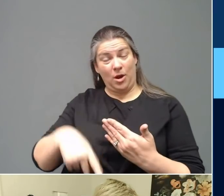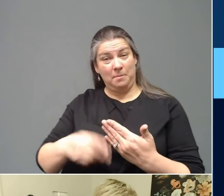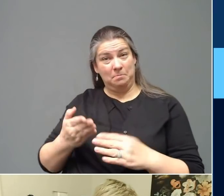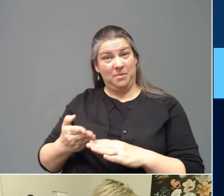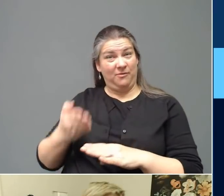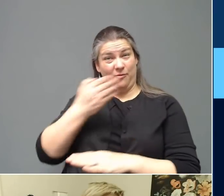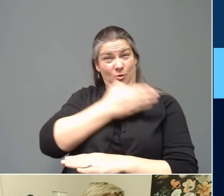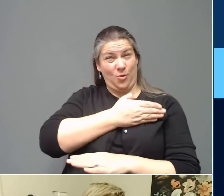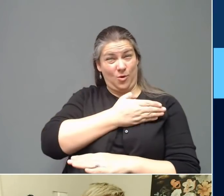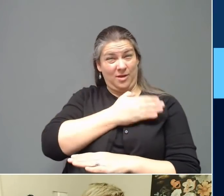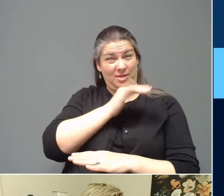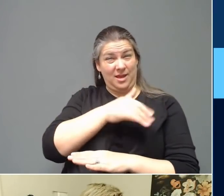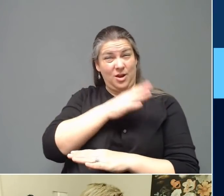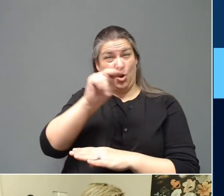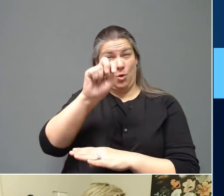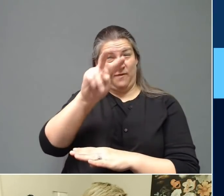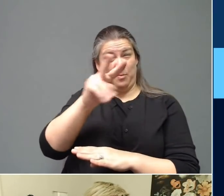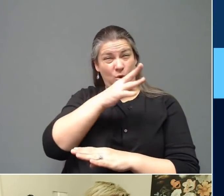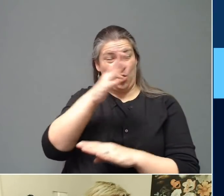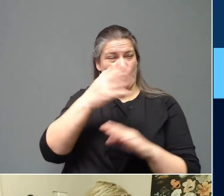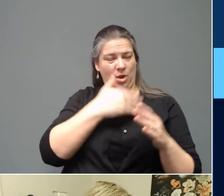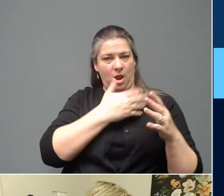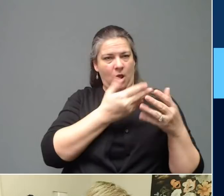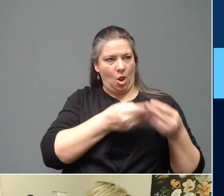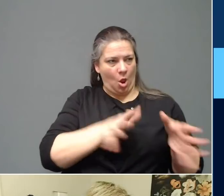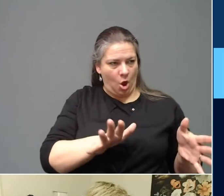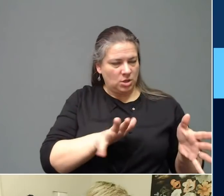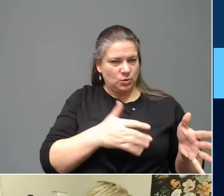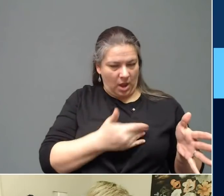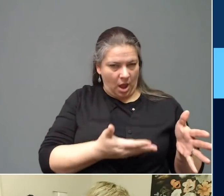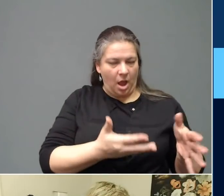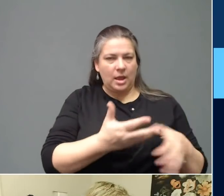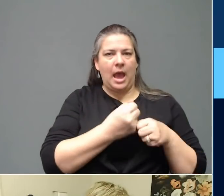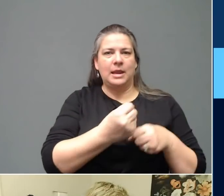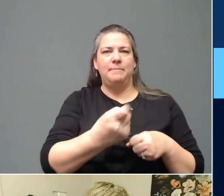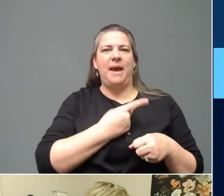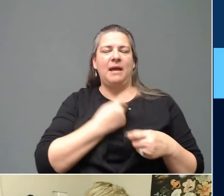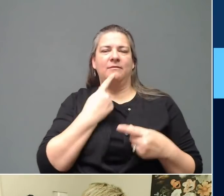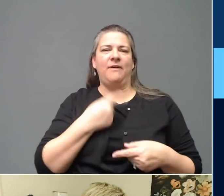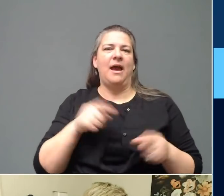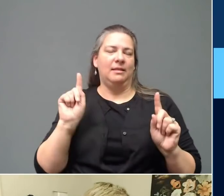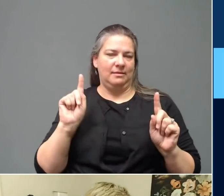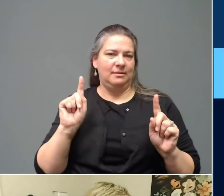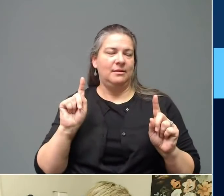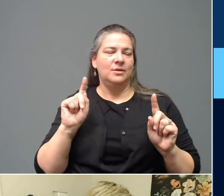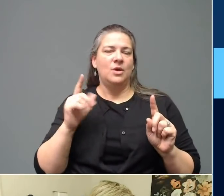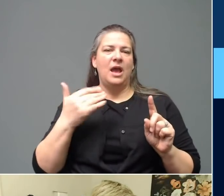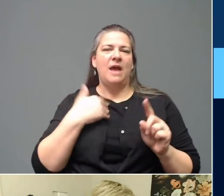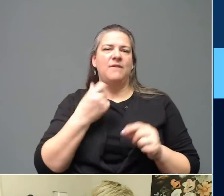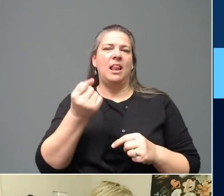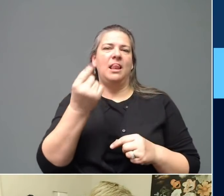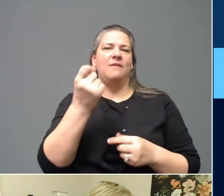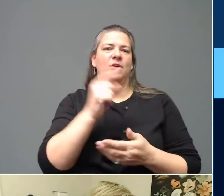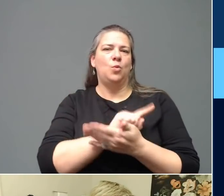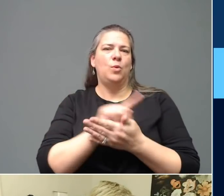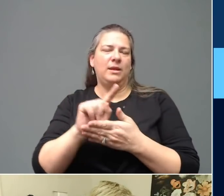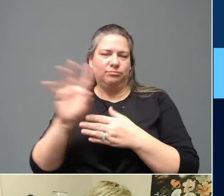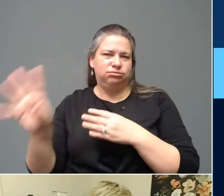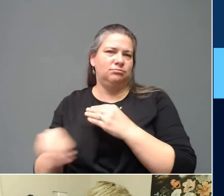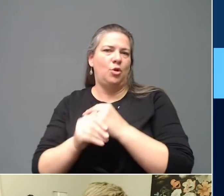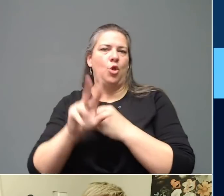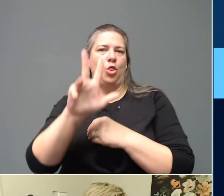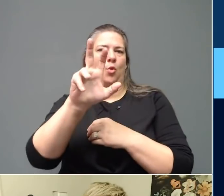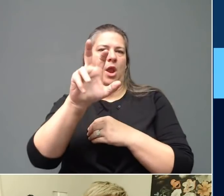of November. And there is now going to be an 11-week supplement of $300 a week for